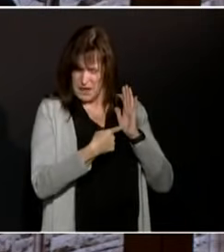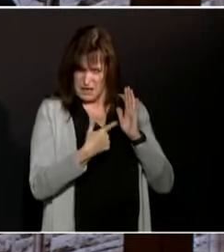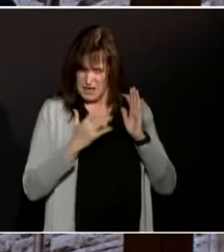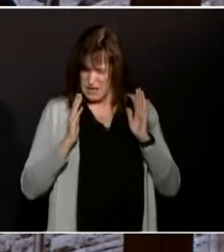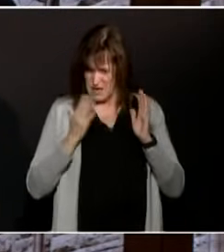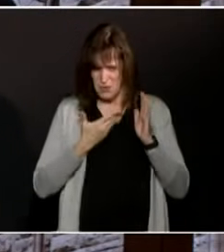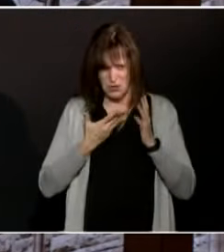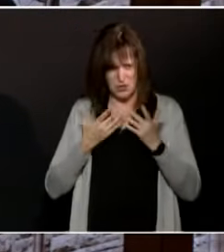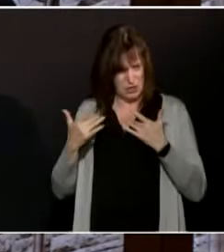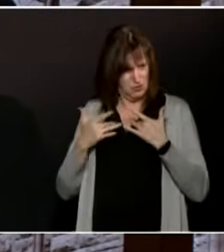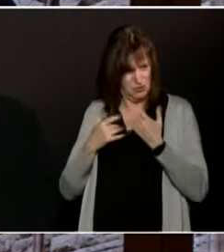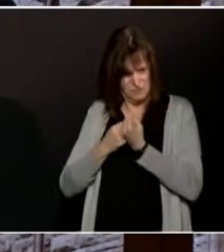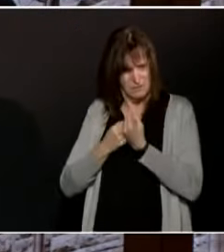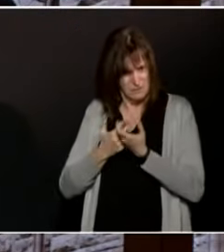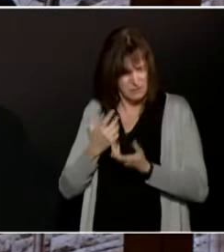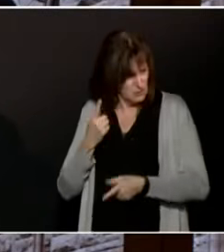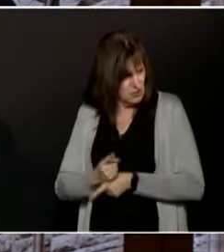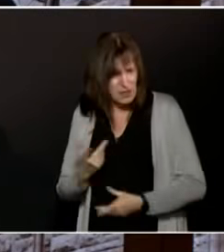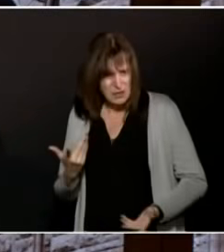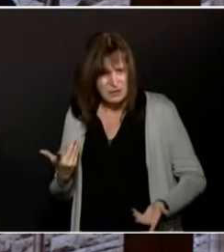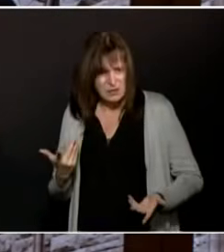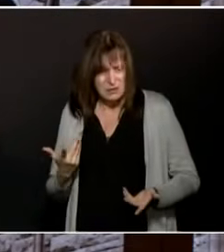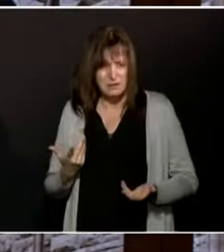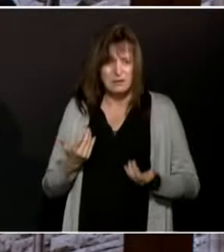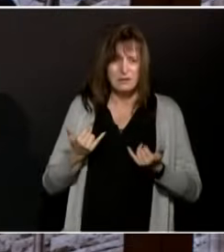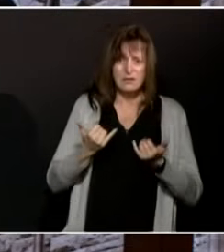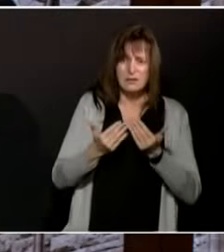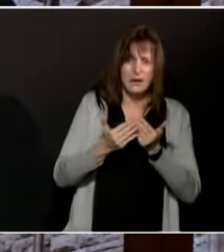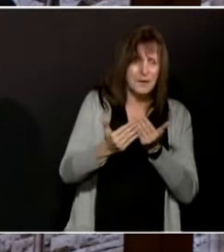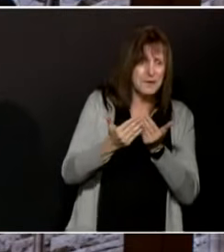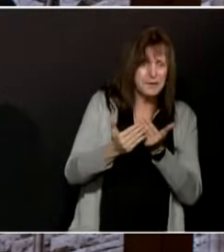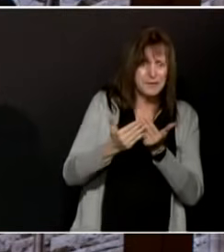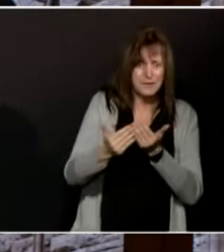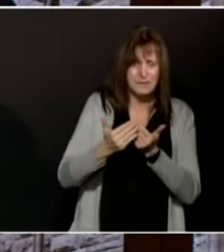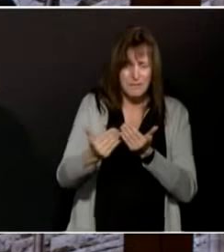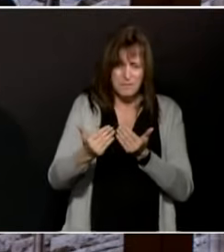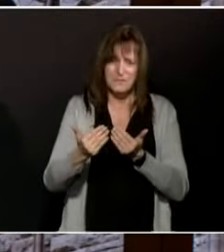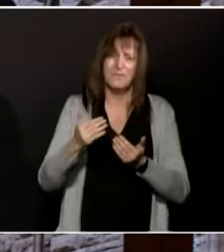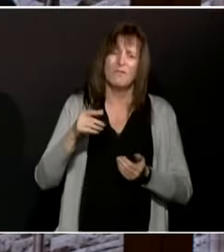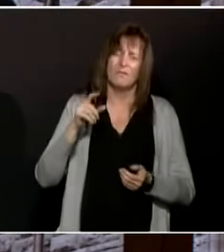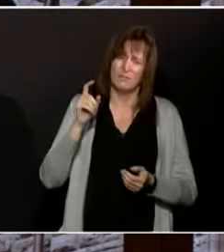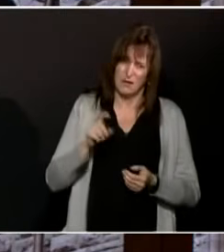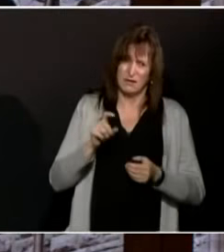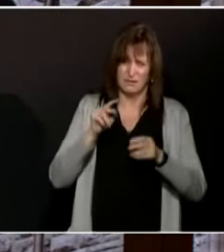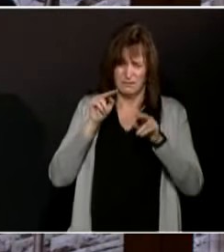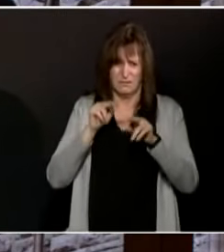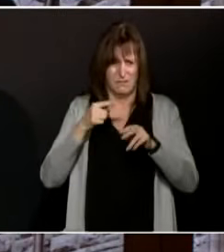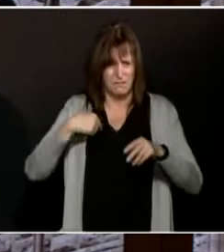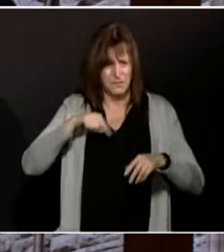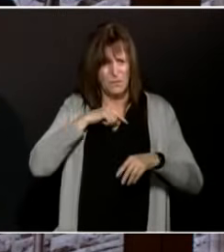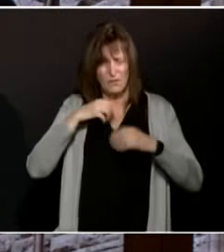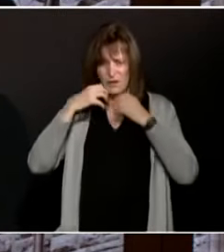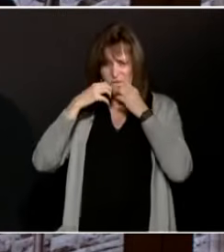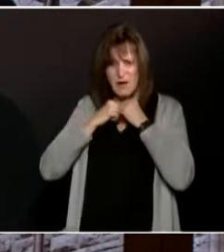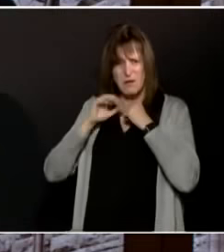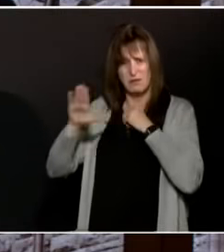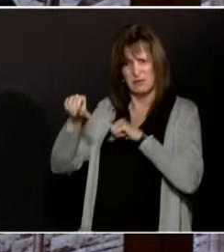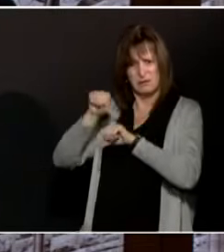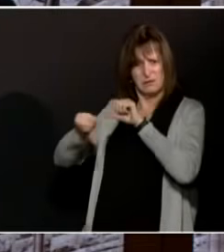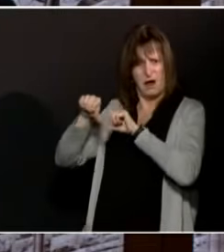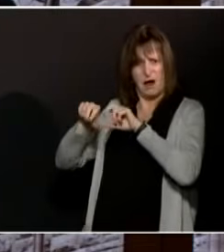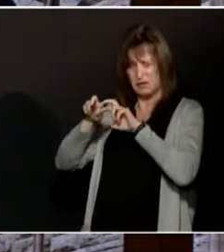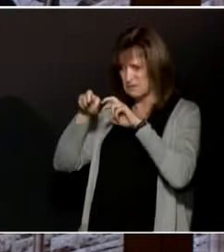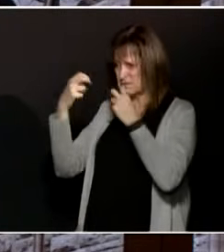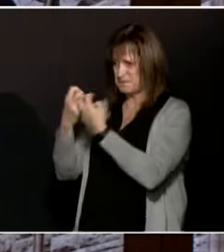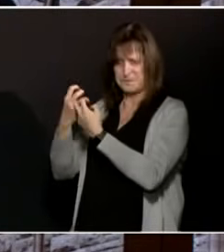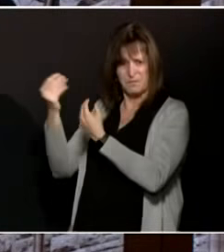ahead. And we continue to take and value the advice of the science table as we try to look at implementing